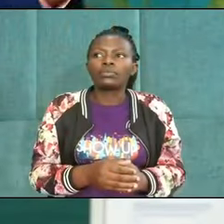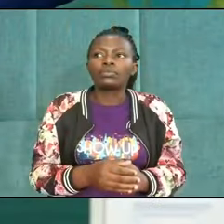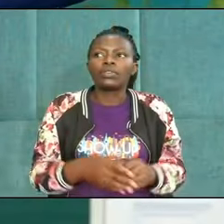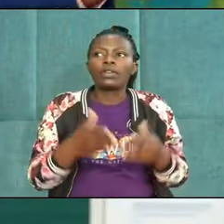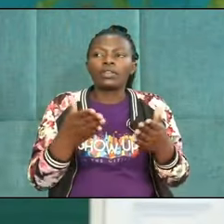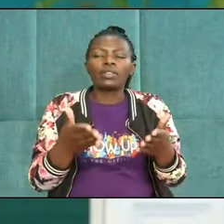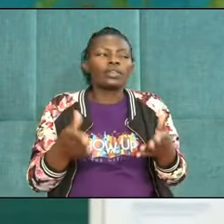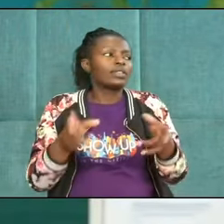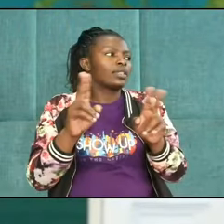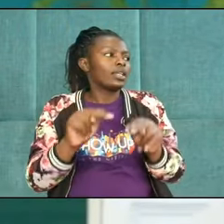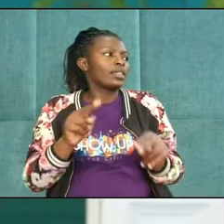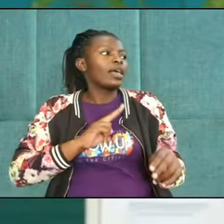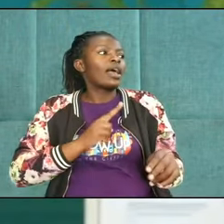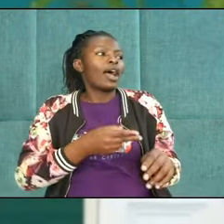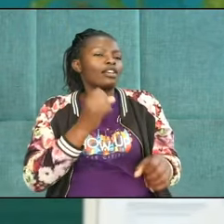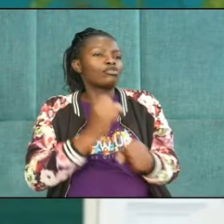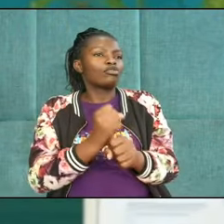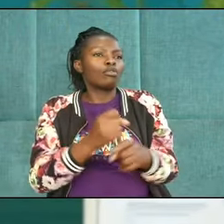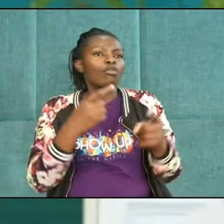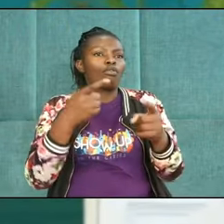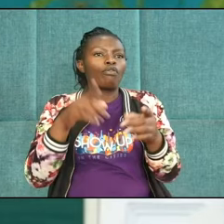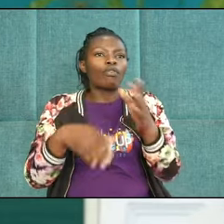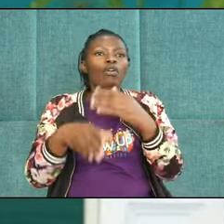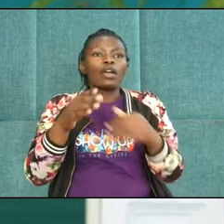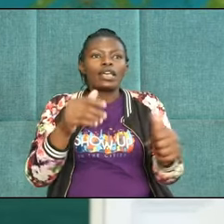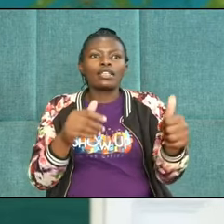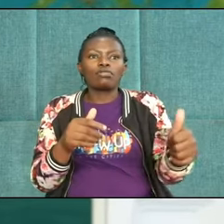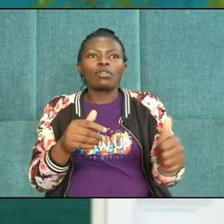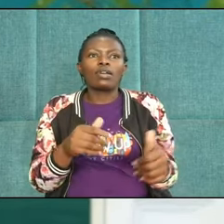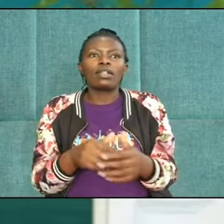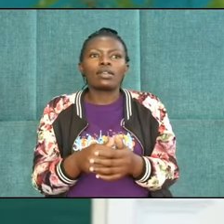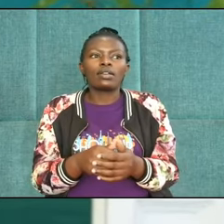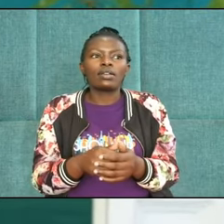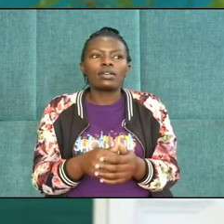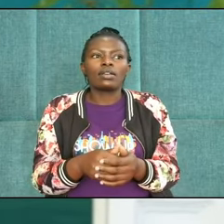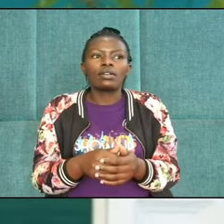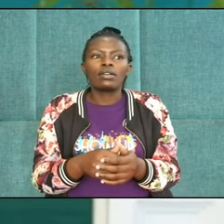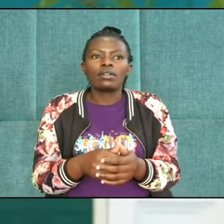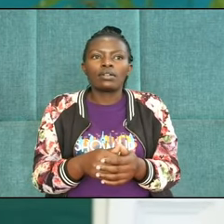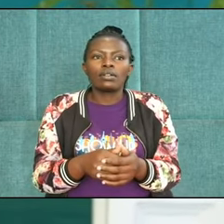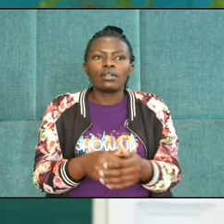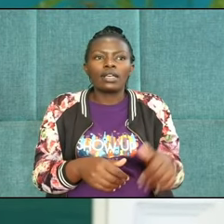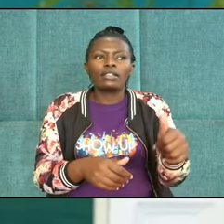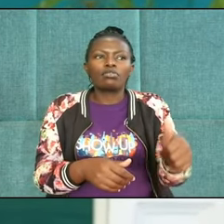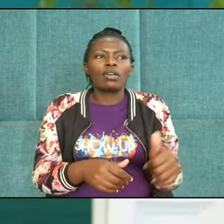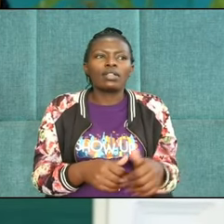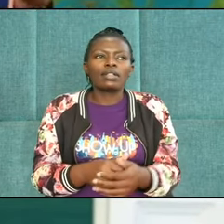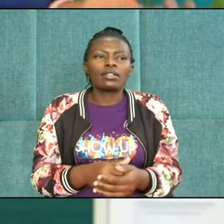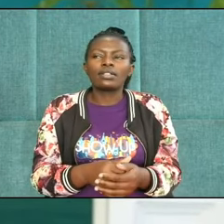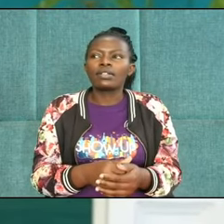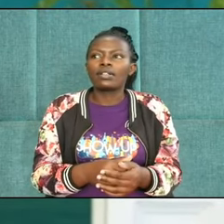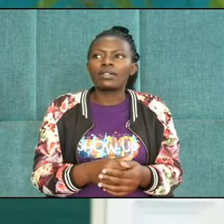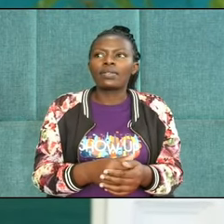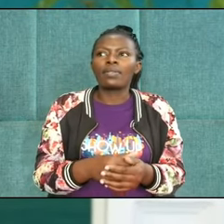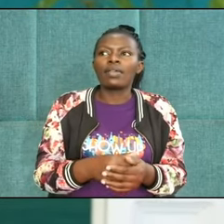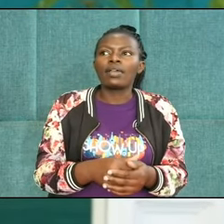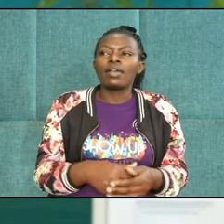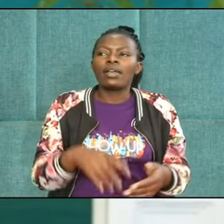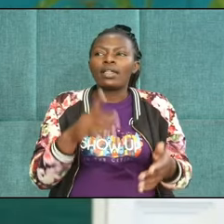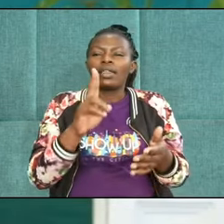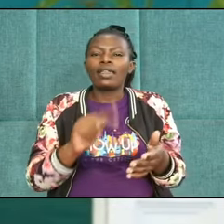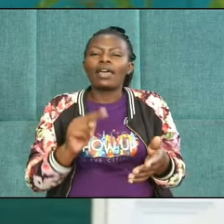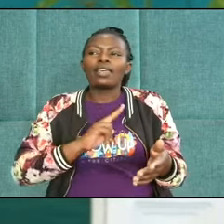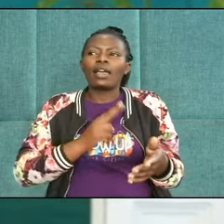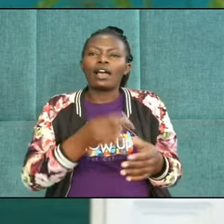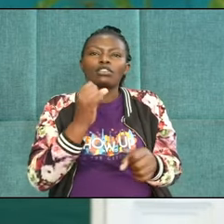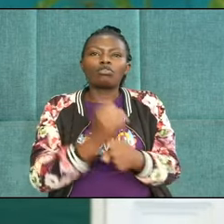is nothing we do for God, be it our time, be it our talent, be it our treasure, there